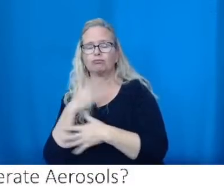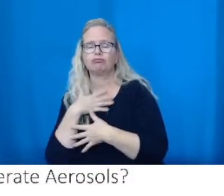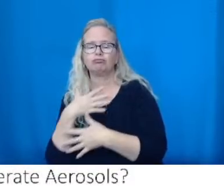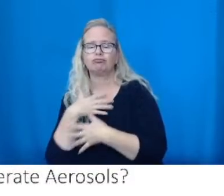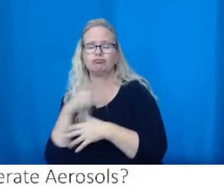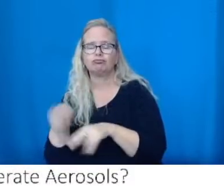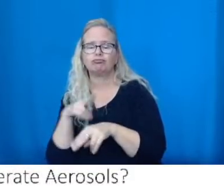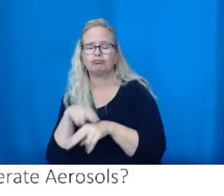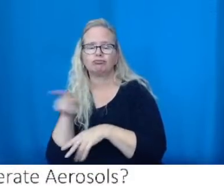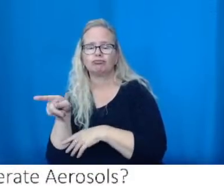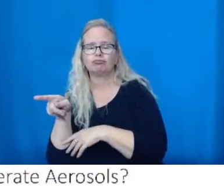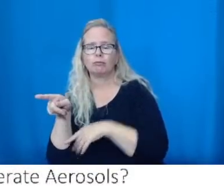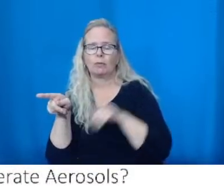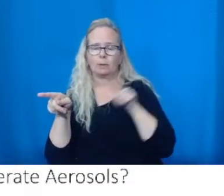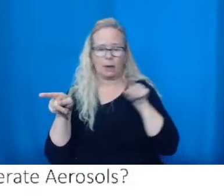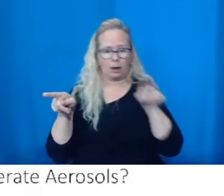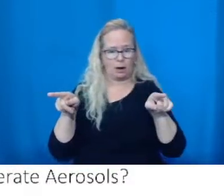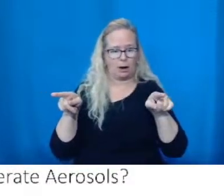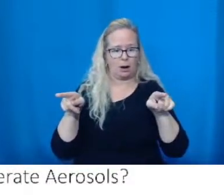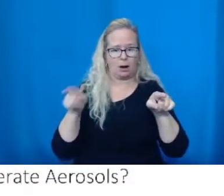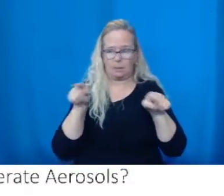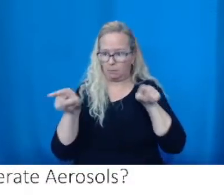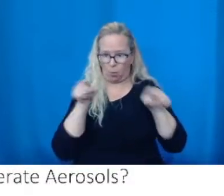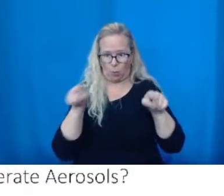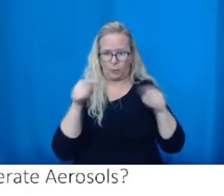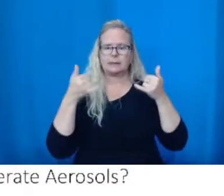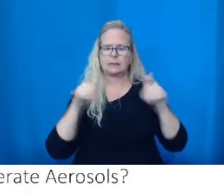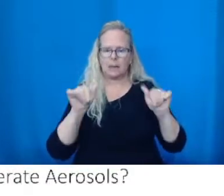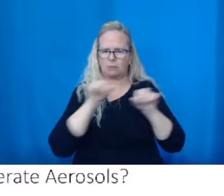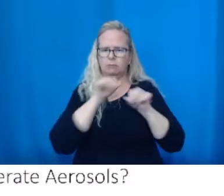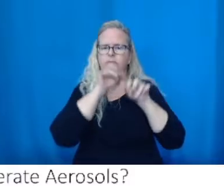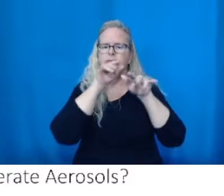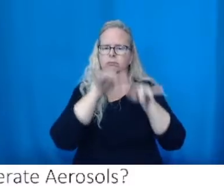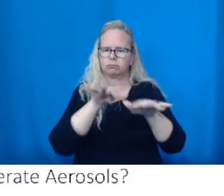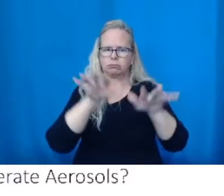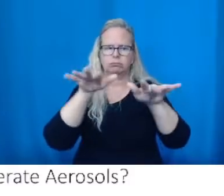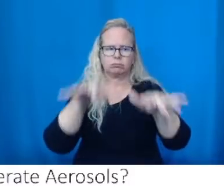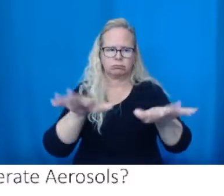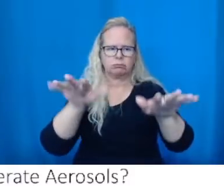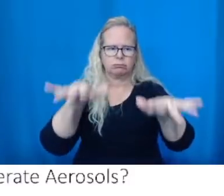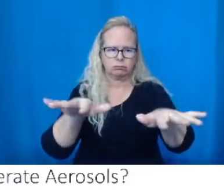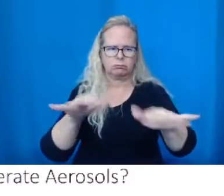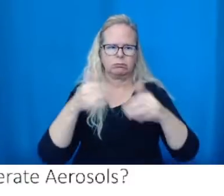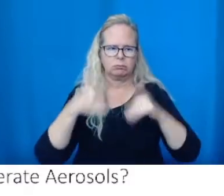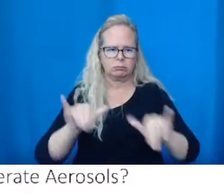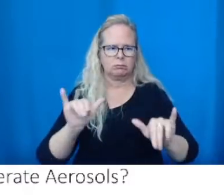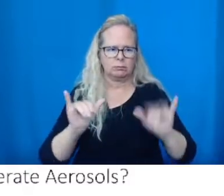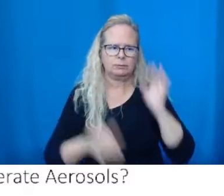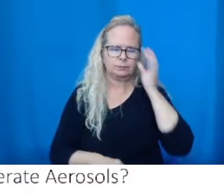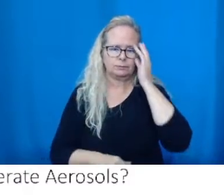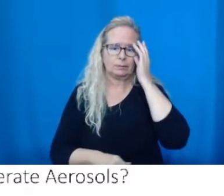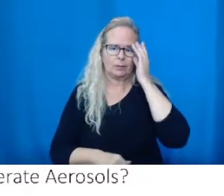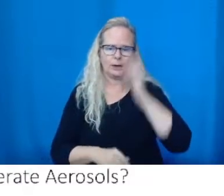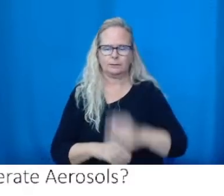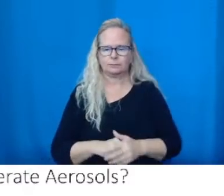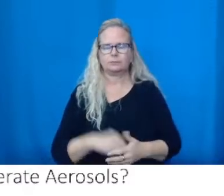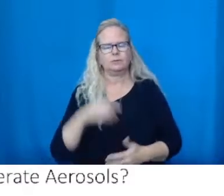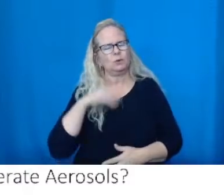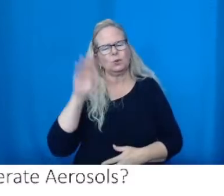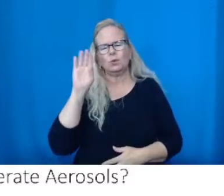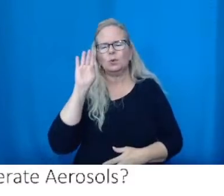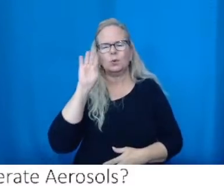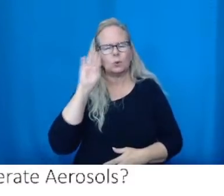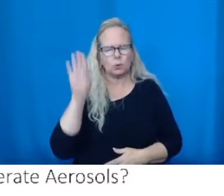know that people are essentially constantly producing aerosols, and that they can produce a lot of aerosols when we're doing things like singing,